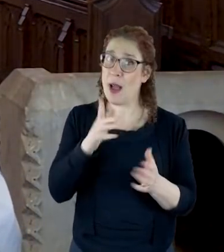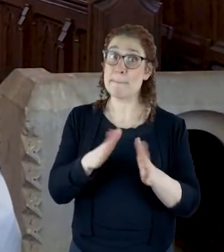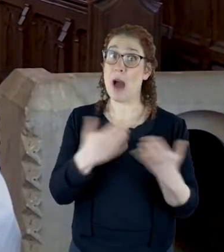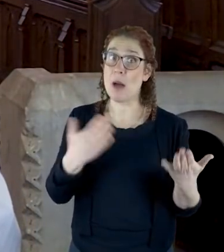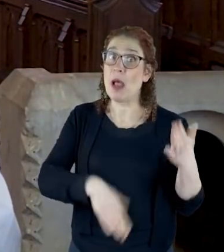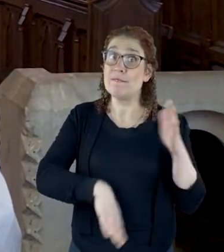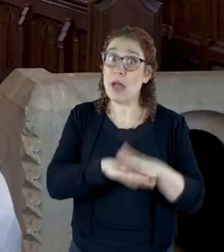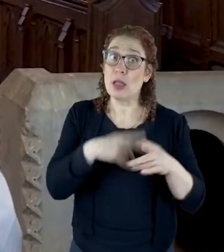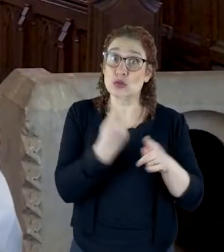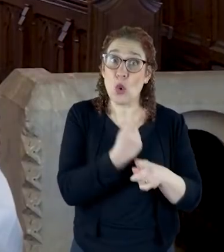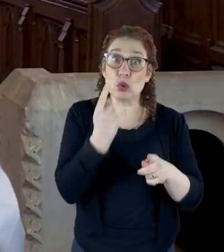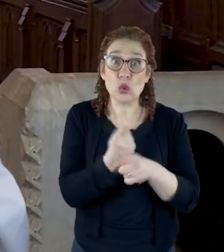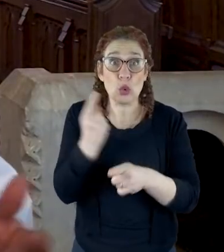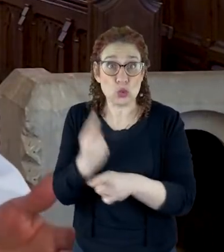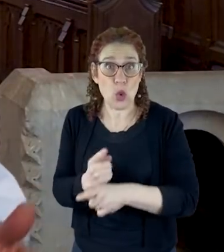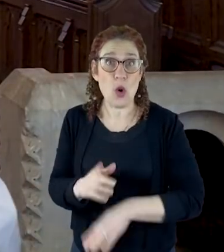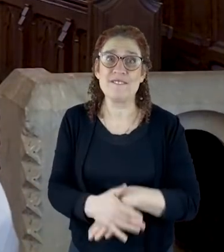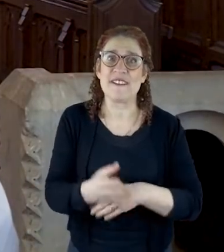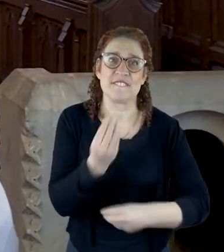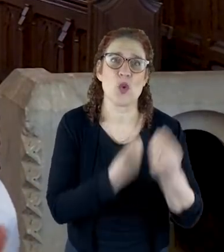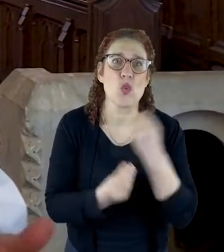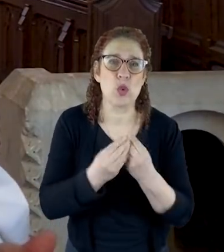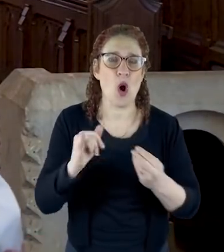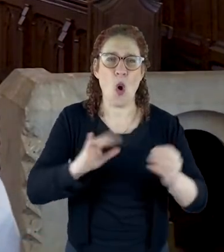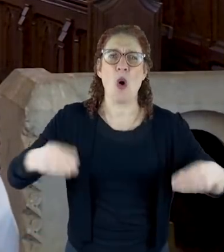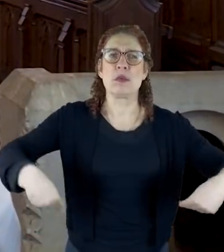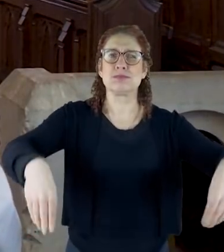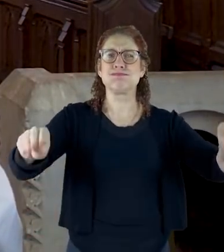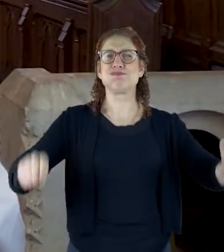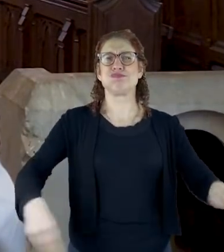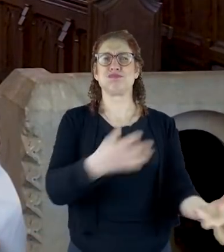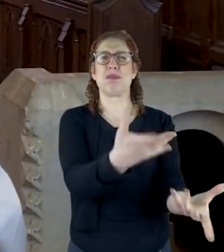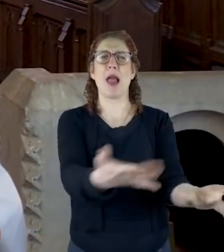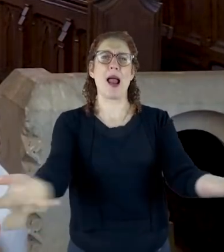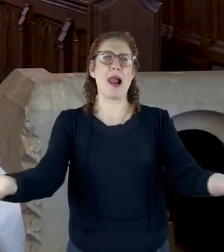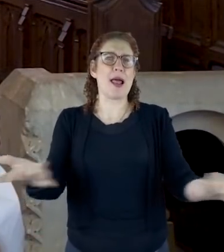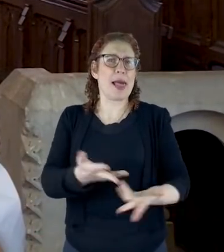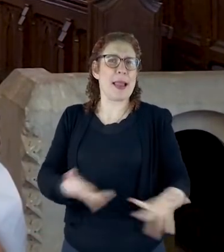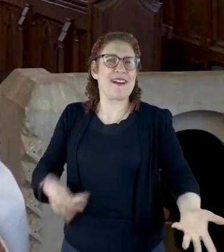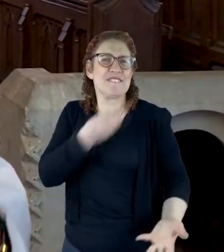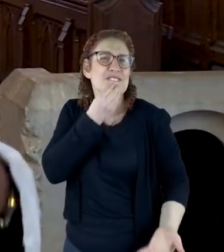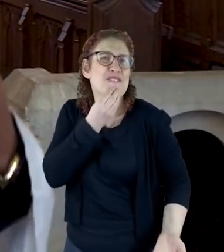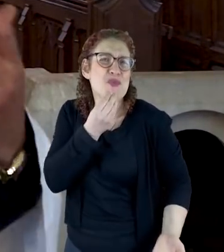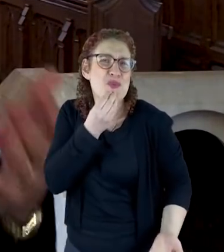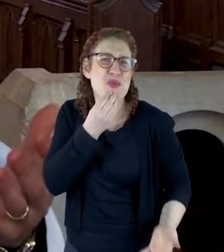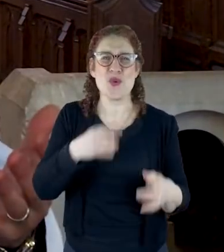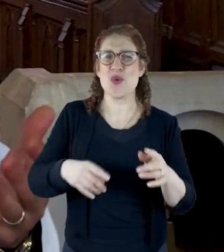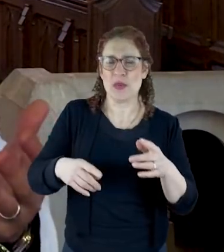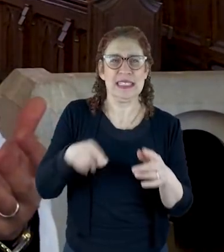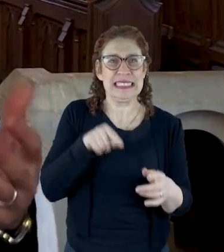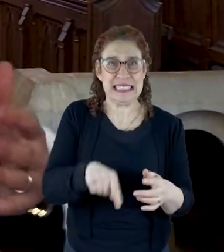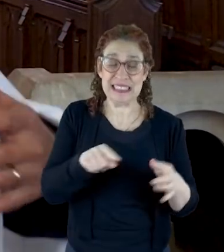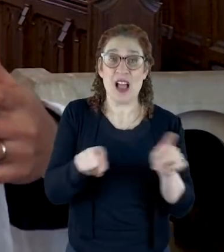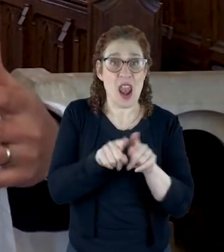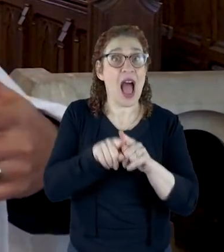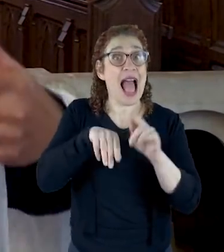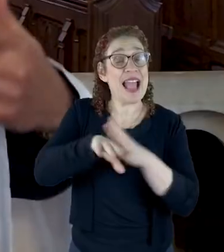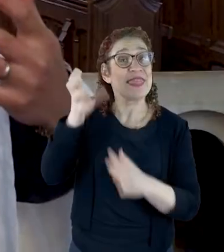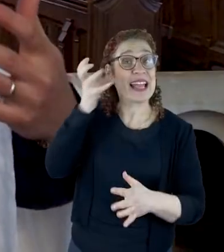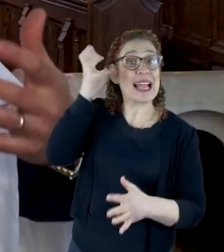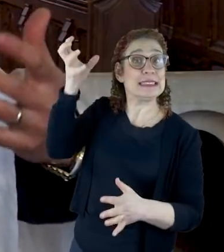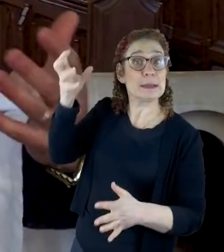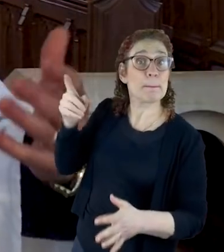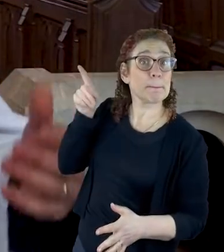imagery. The Gospel writer Matthew repeatedly describes banquets and feasts as being present